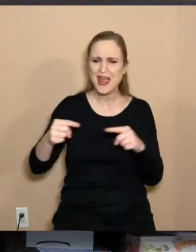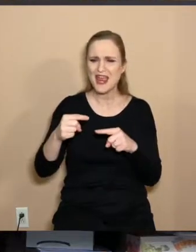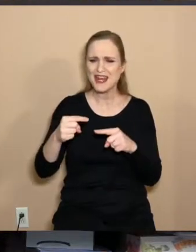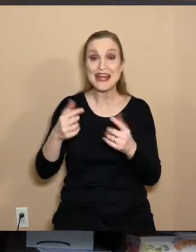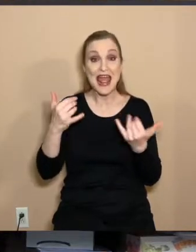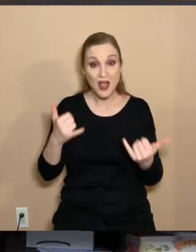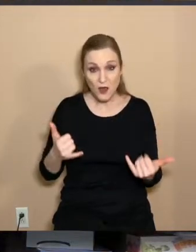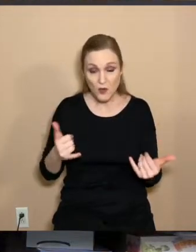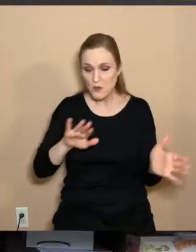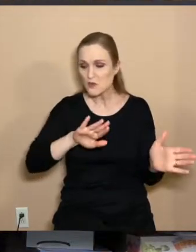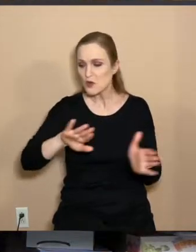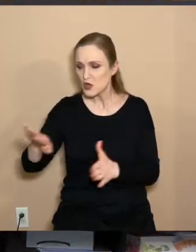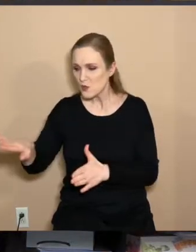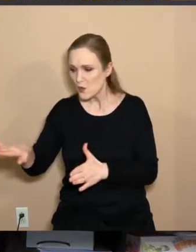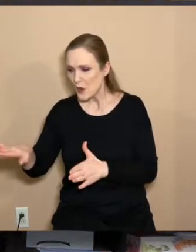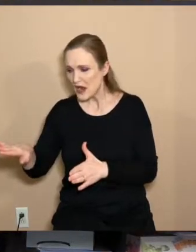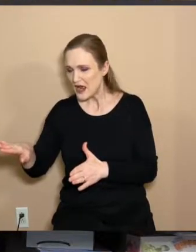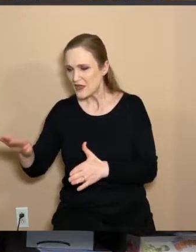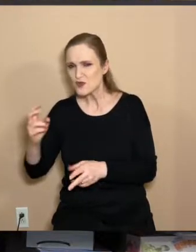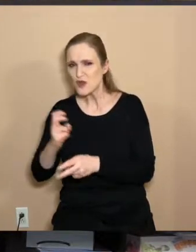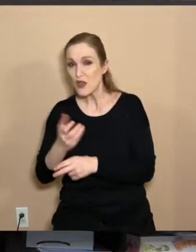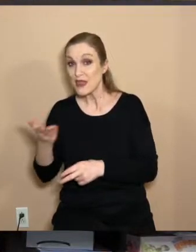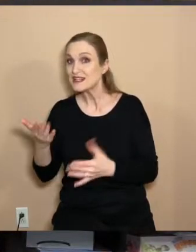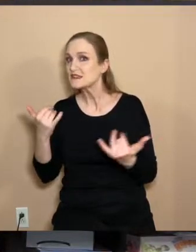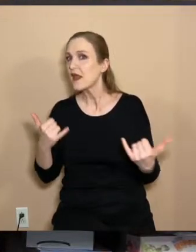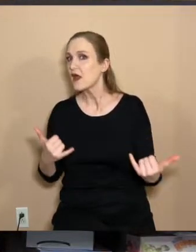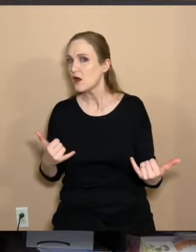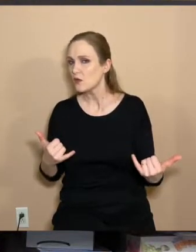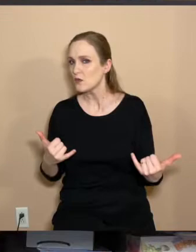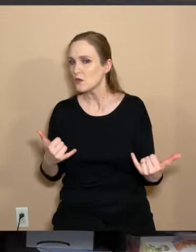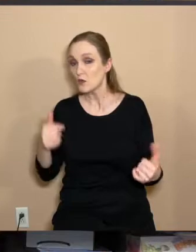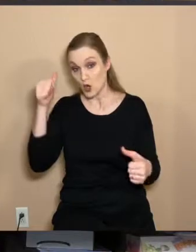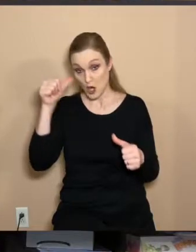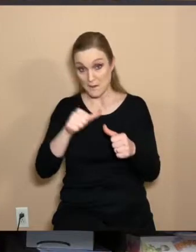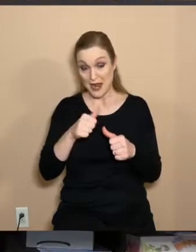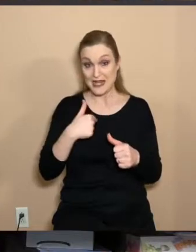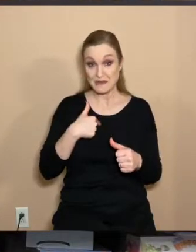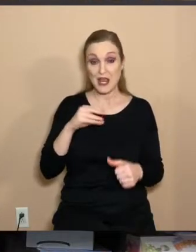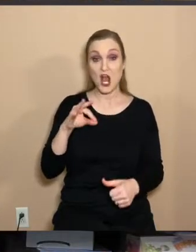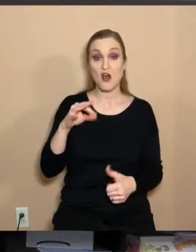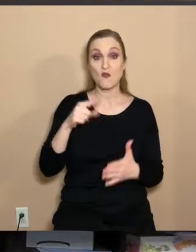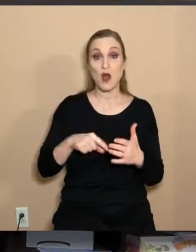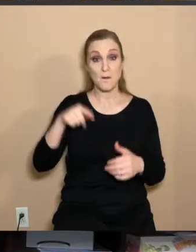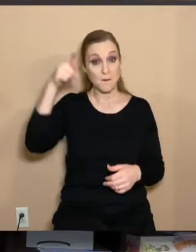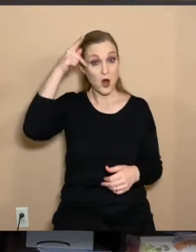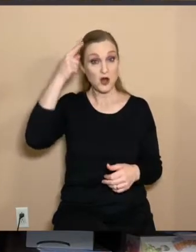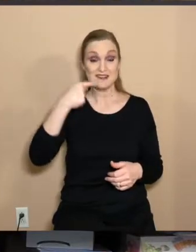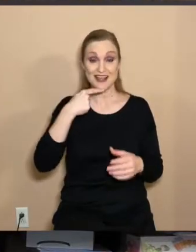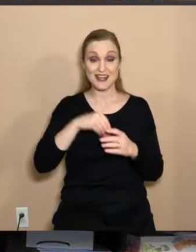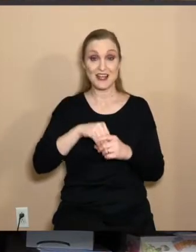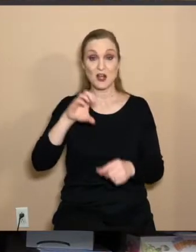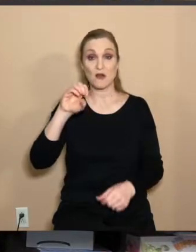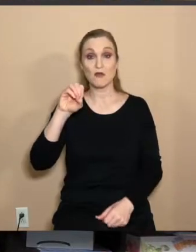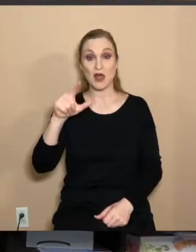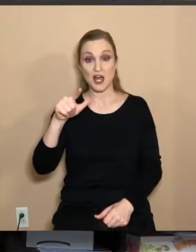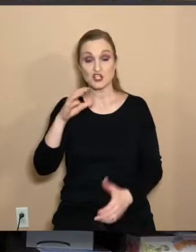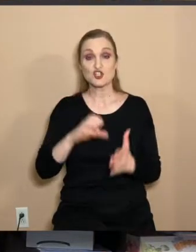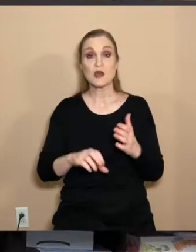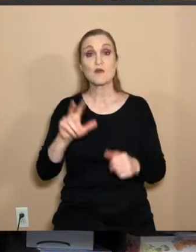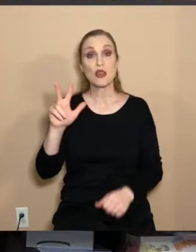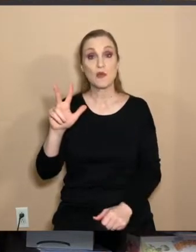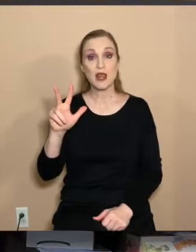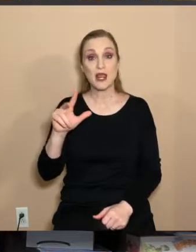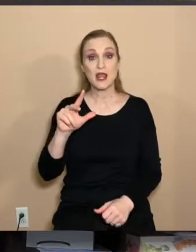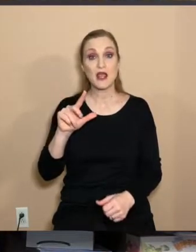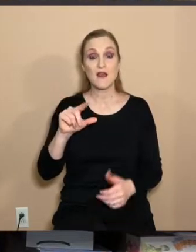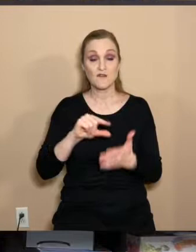Put away the difficult things now. It reminds me very much of what Paul wrote in Colossians chapter 3. Beginning